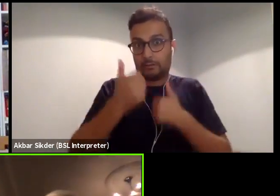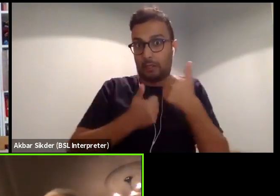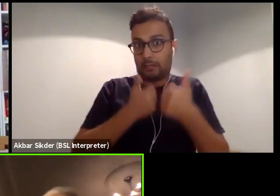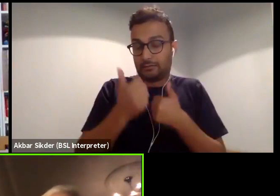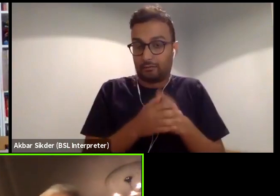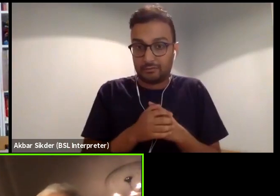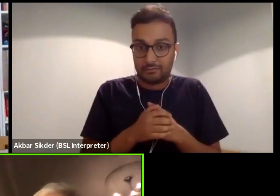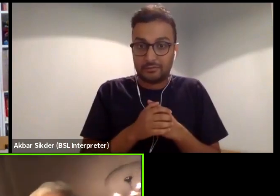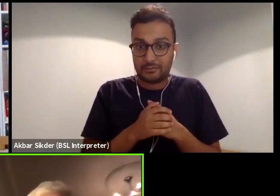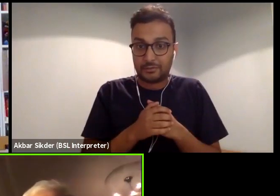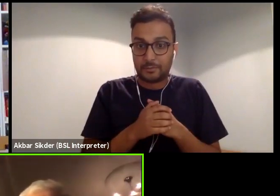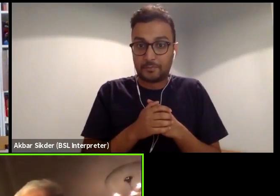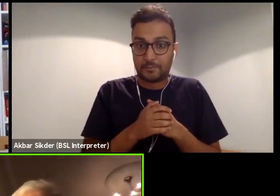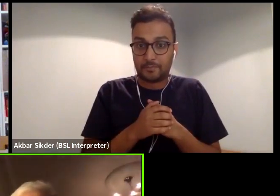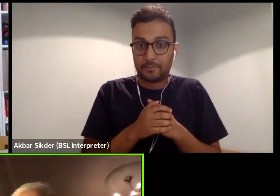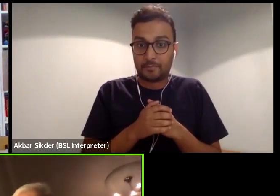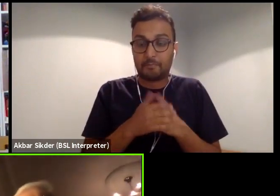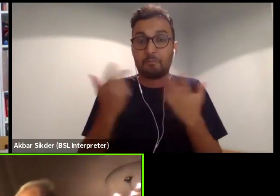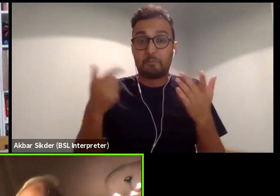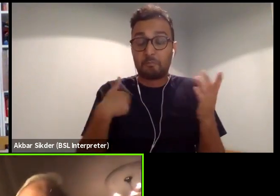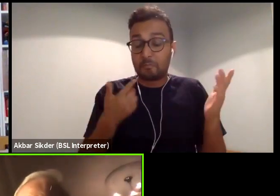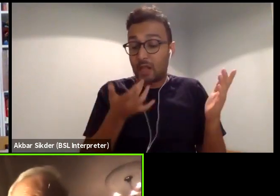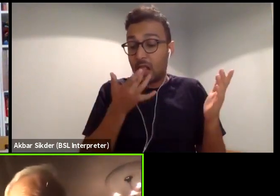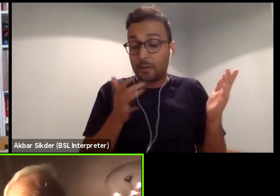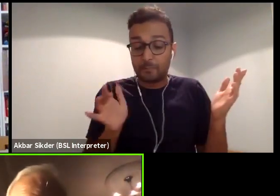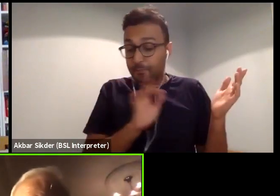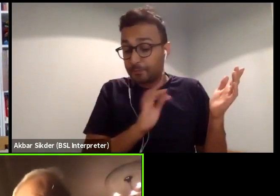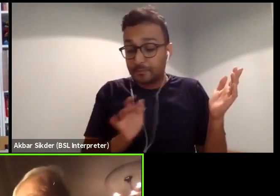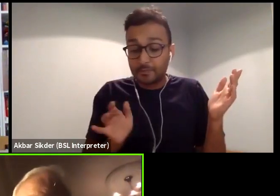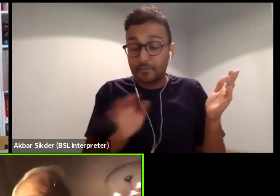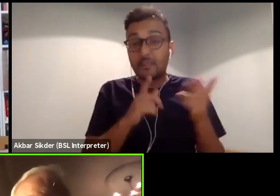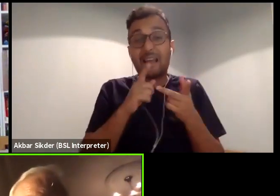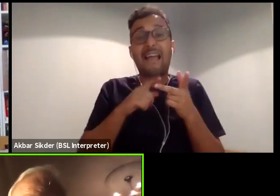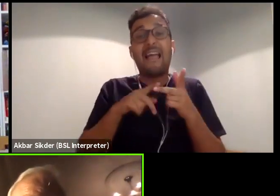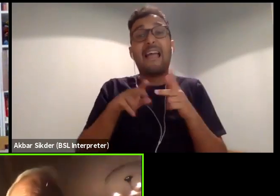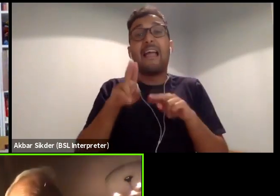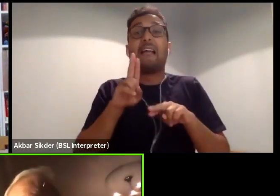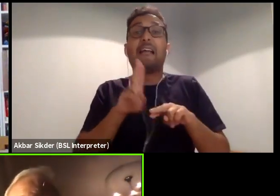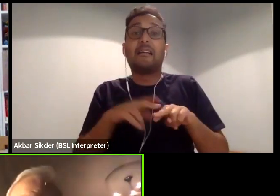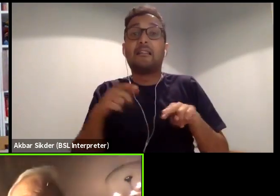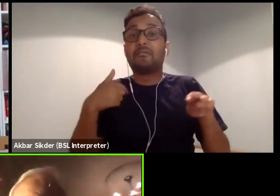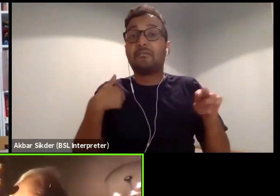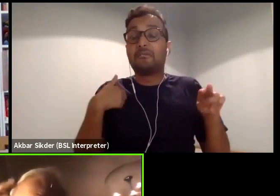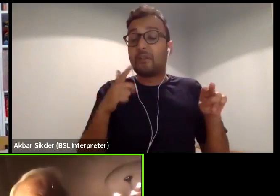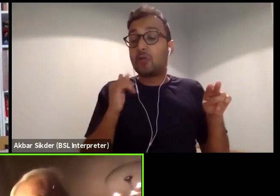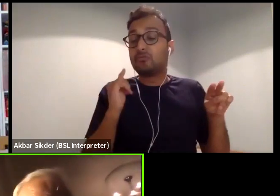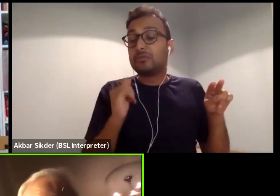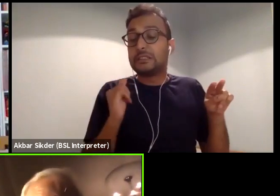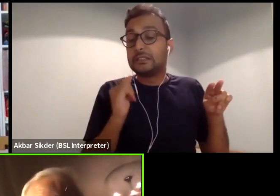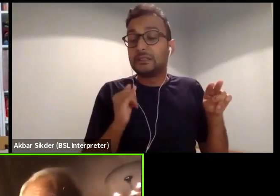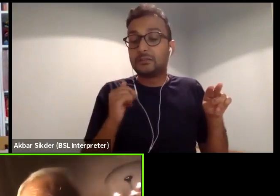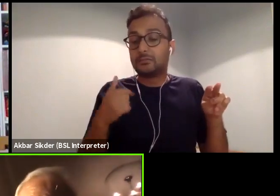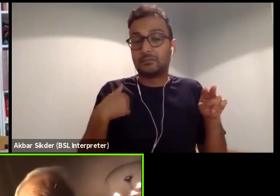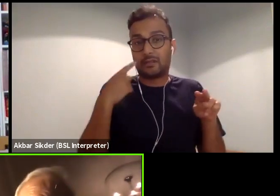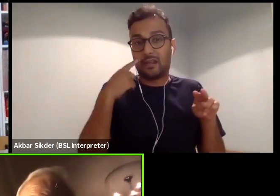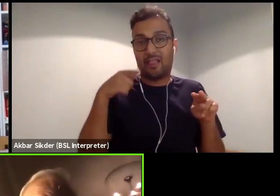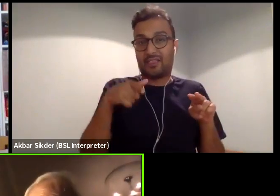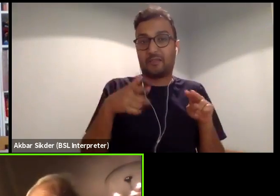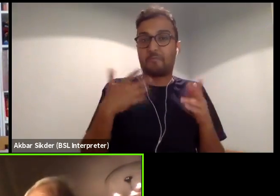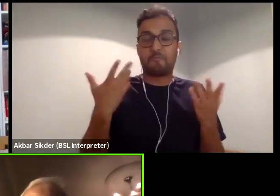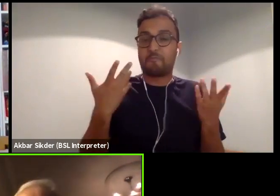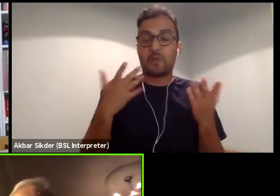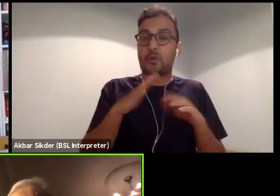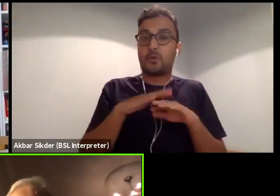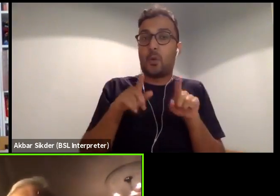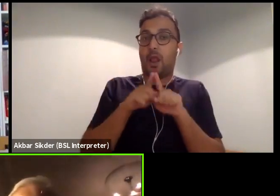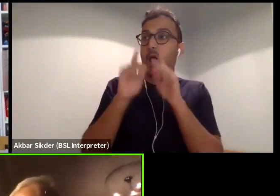suppose if I had a criticism, I think there's nothing like enough online. I think the newspapers,